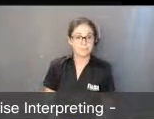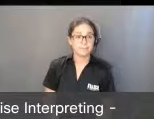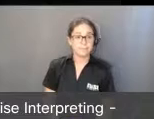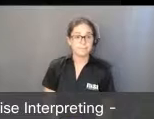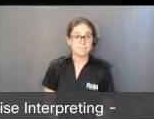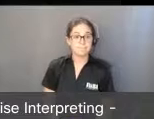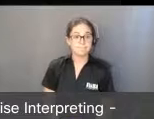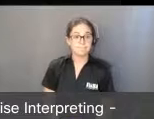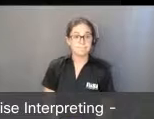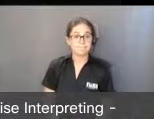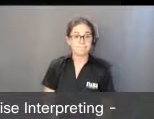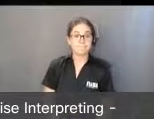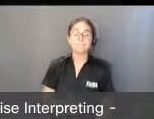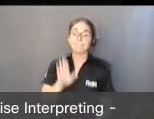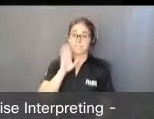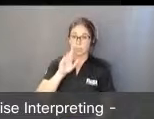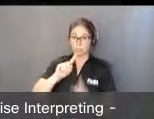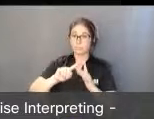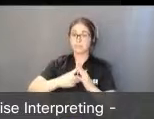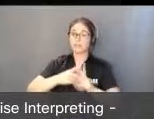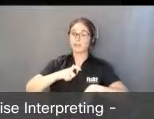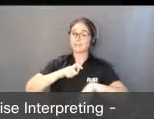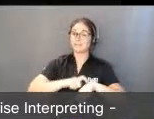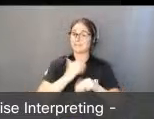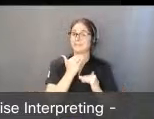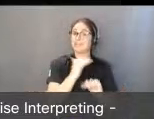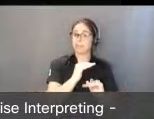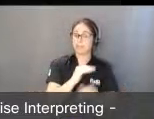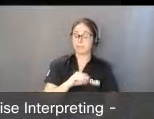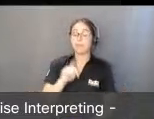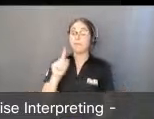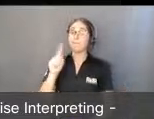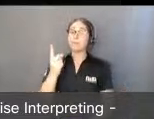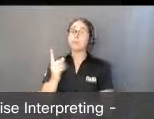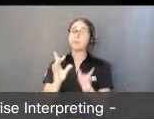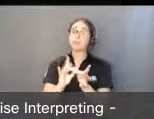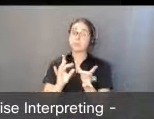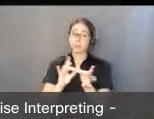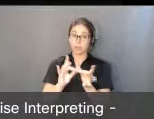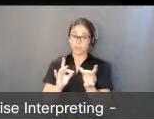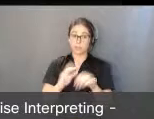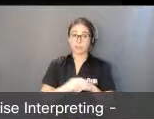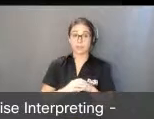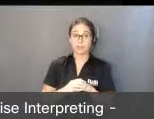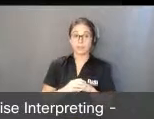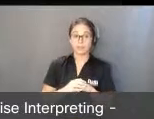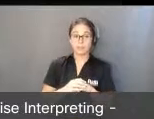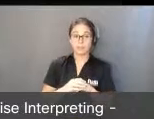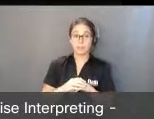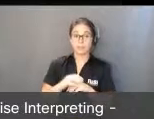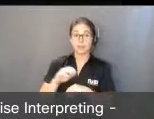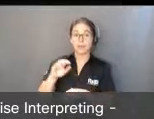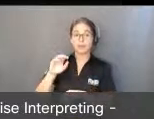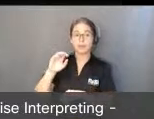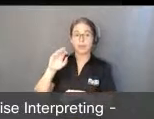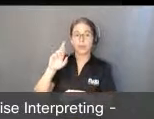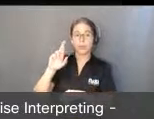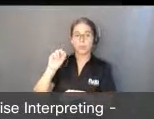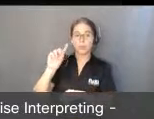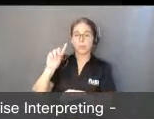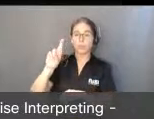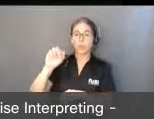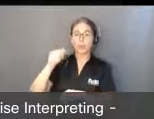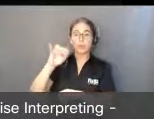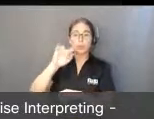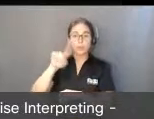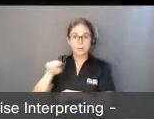I will start the timer. The first public comment is Griselda Rodriguez, a parent and an